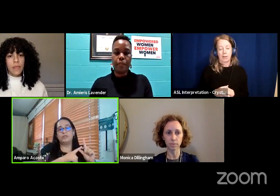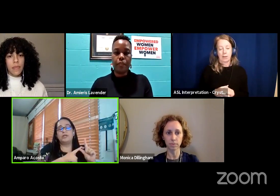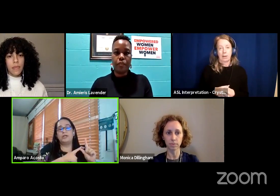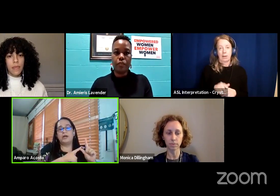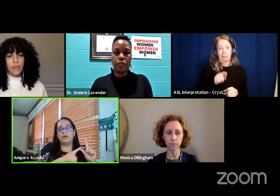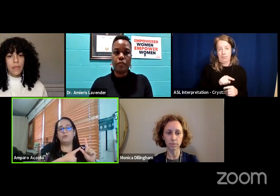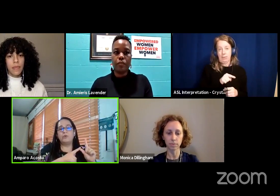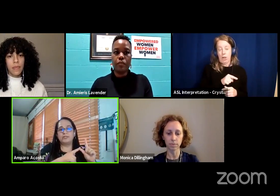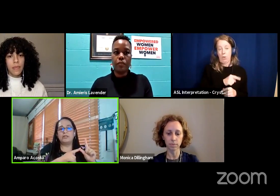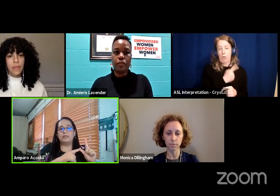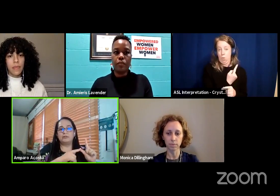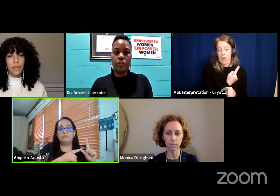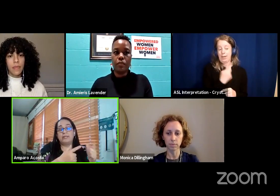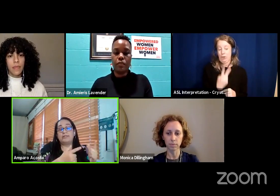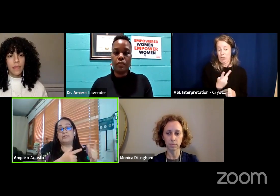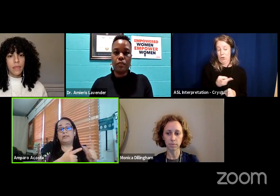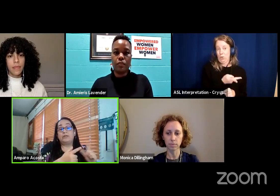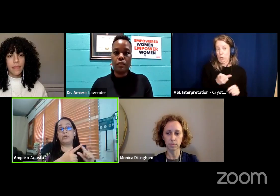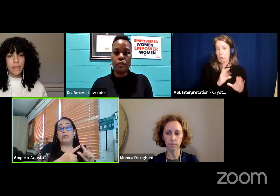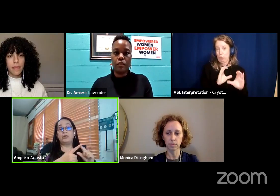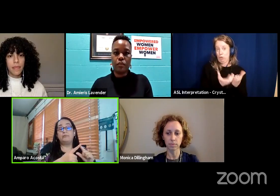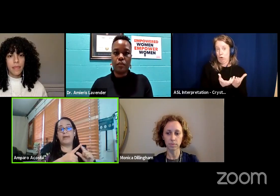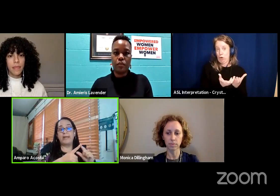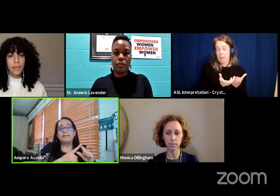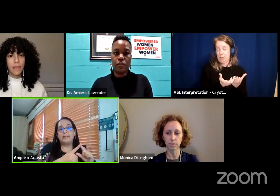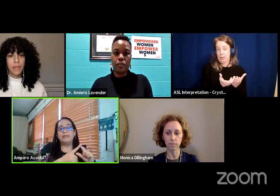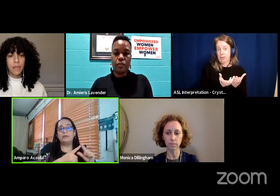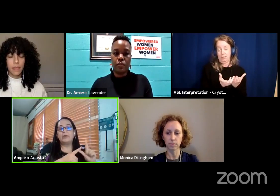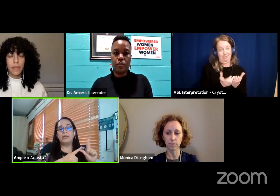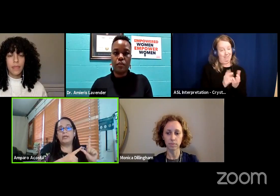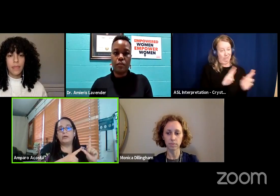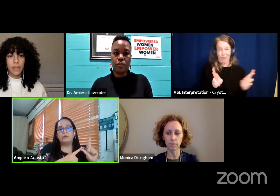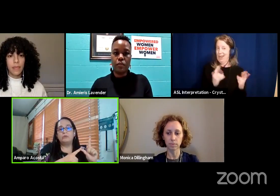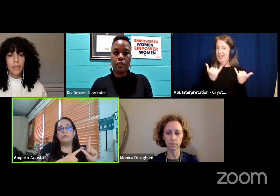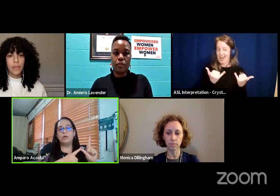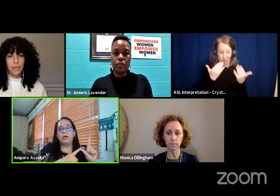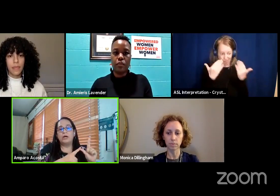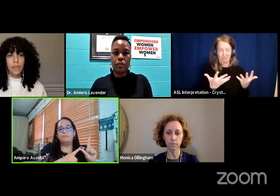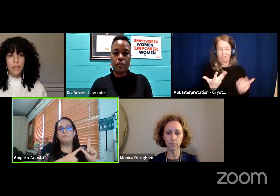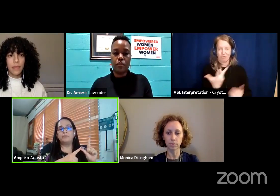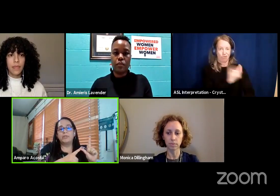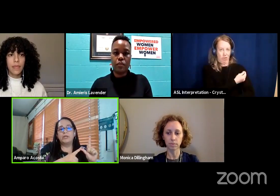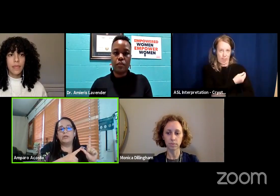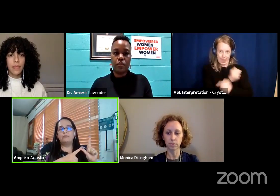groups are the ones that basically we are vaccinating right now.